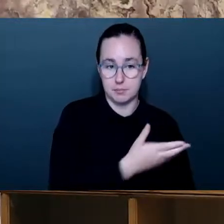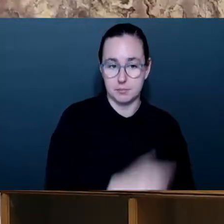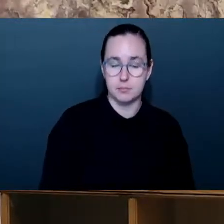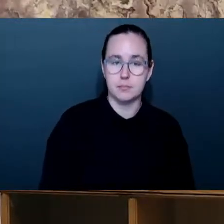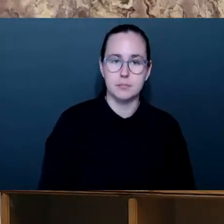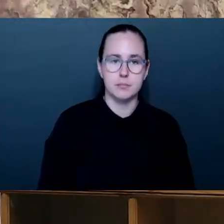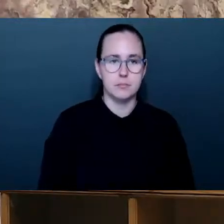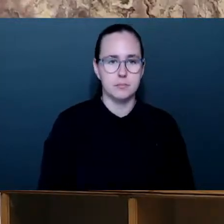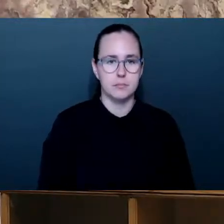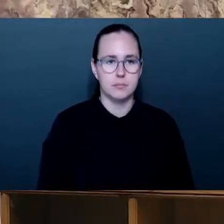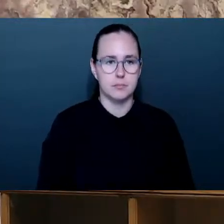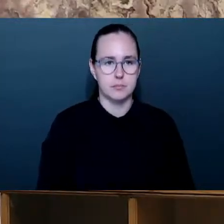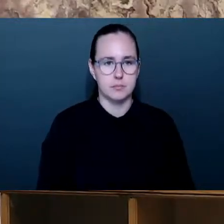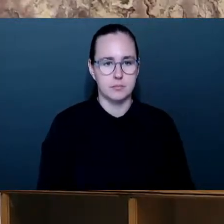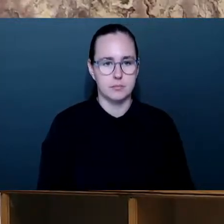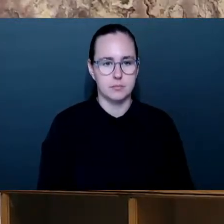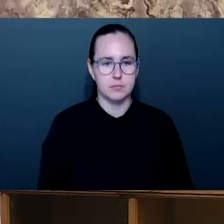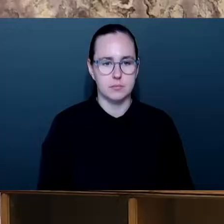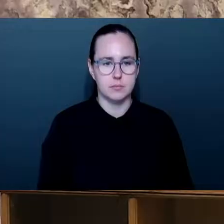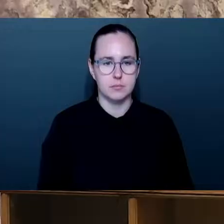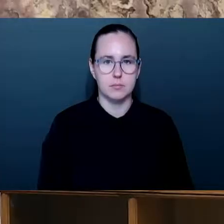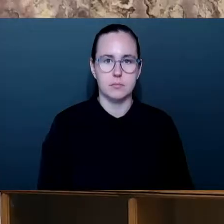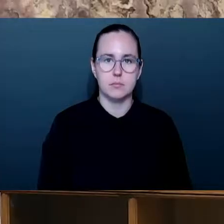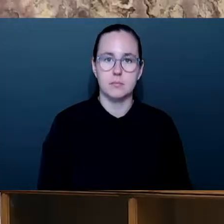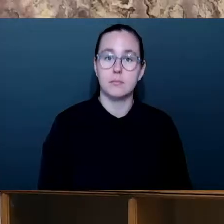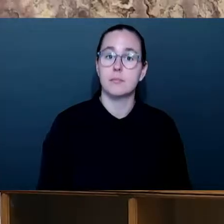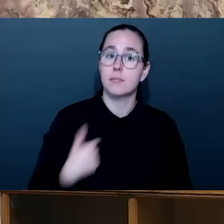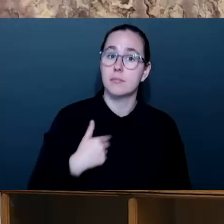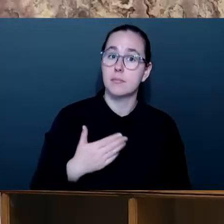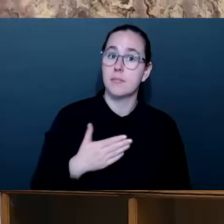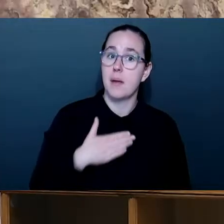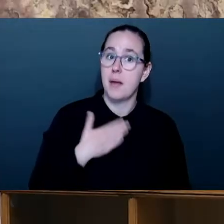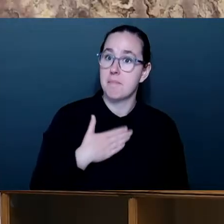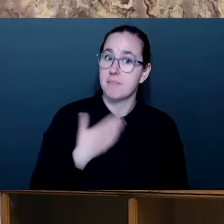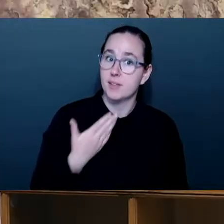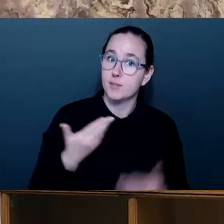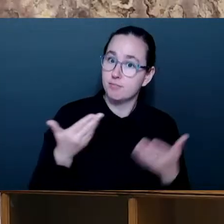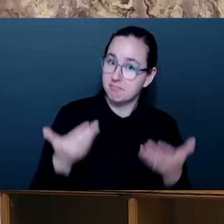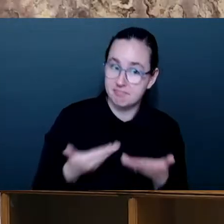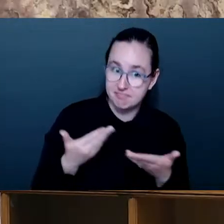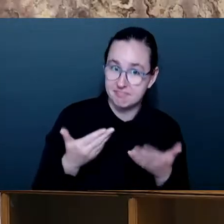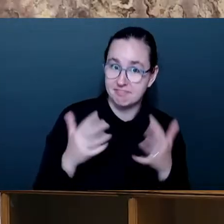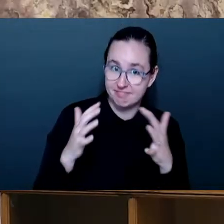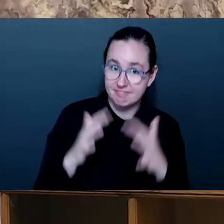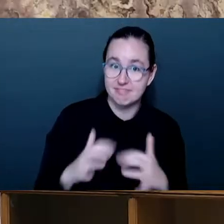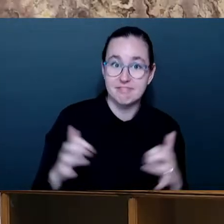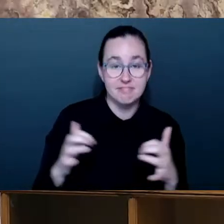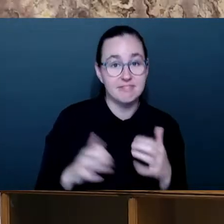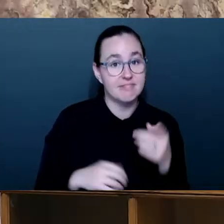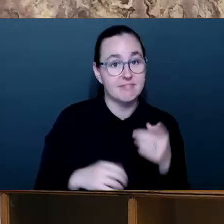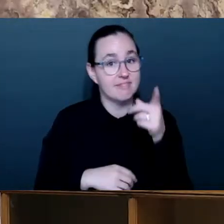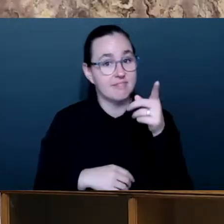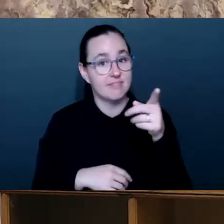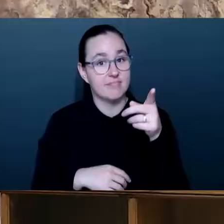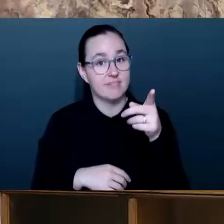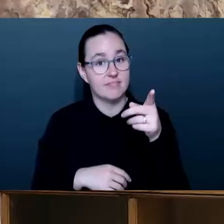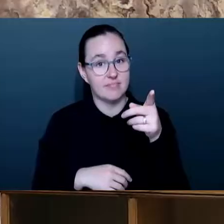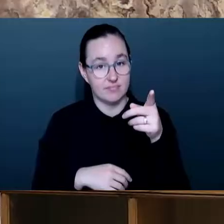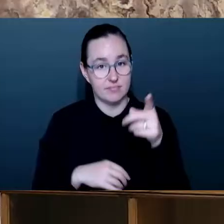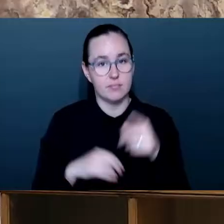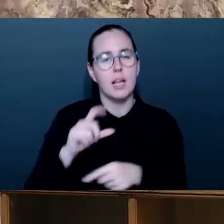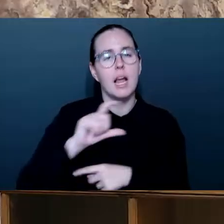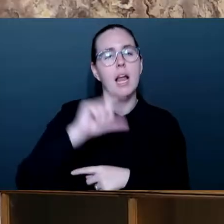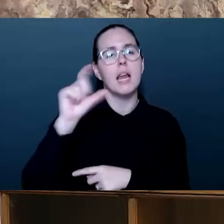House the Nepal Cultural Society of BC, a community organization that people of